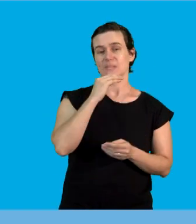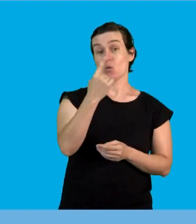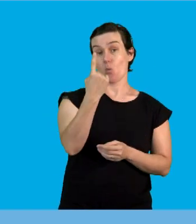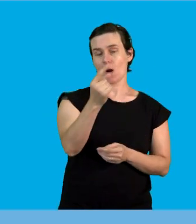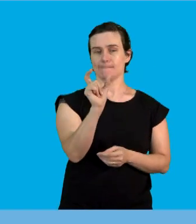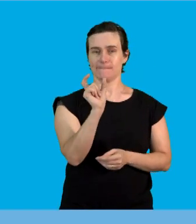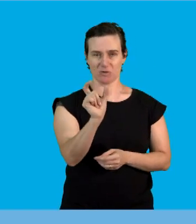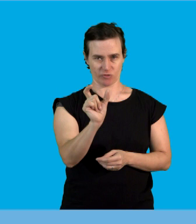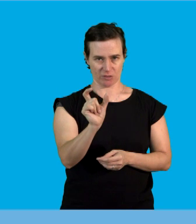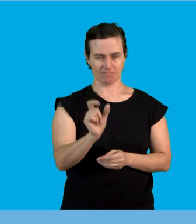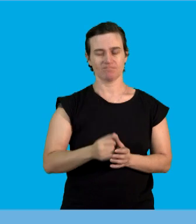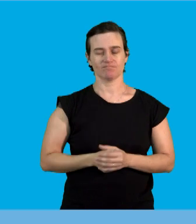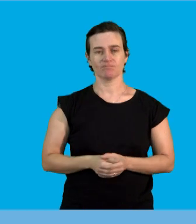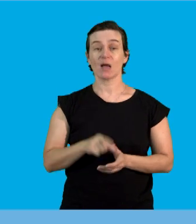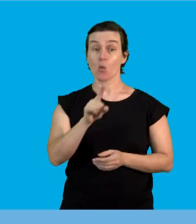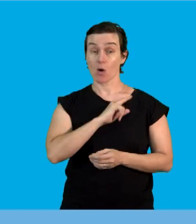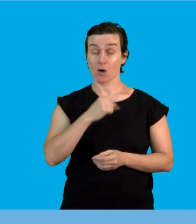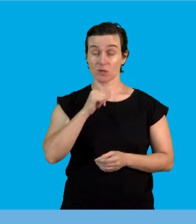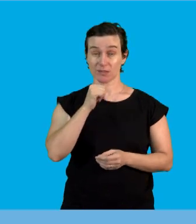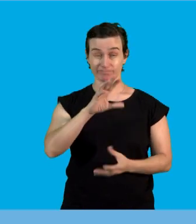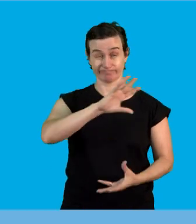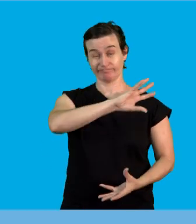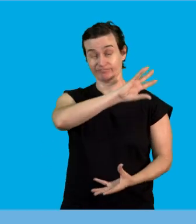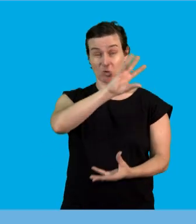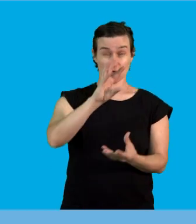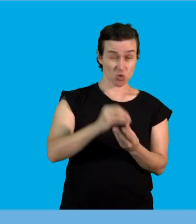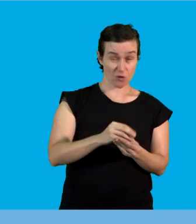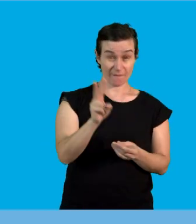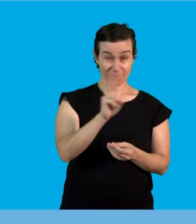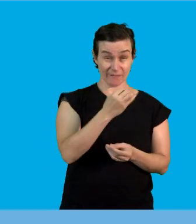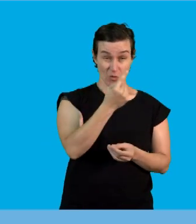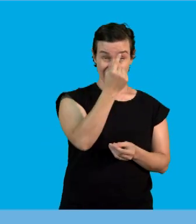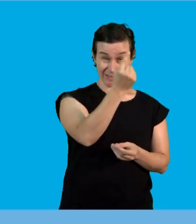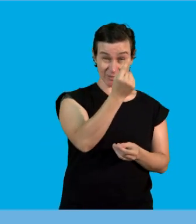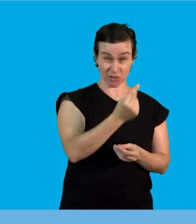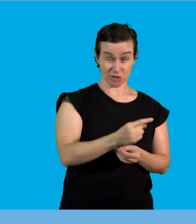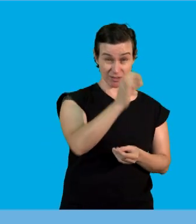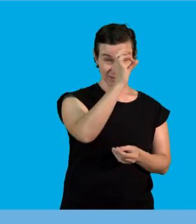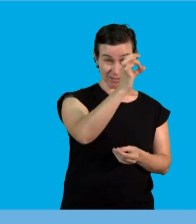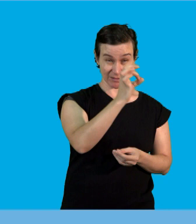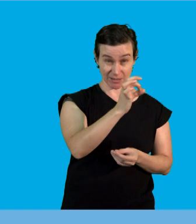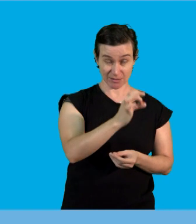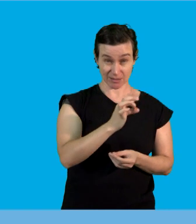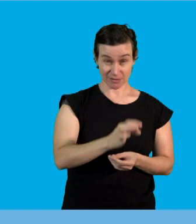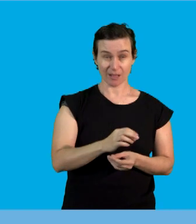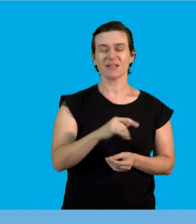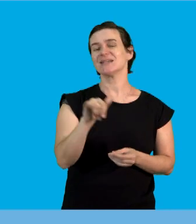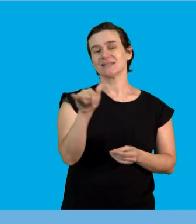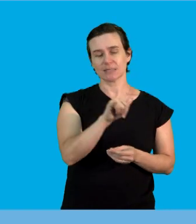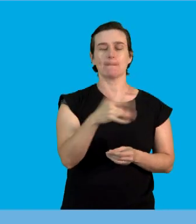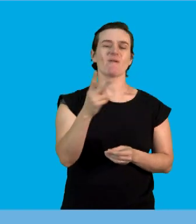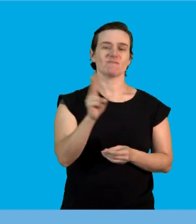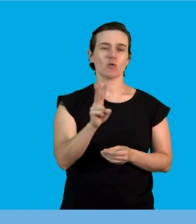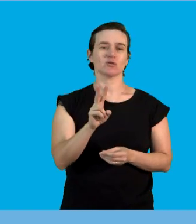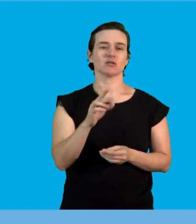of the entire circuit, which is why we say the total V across each cell is going to be the same as that of the entire